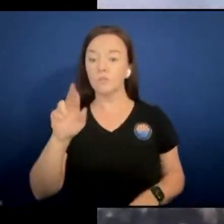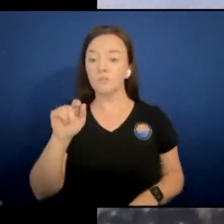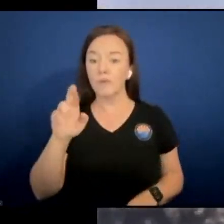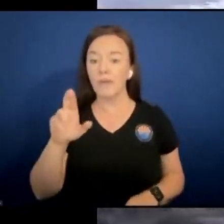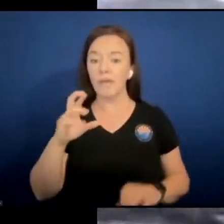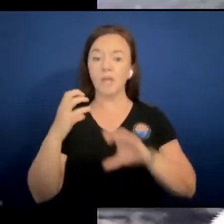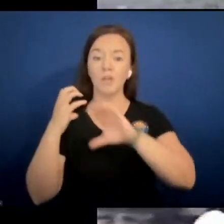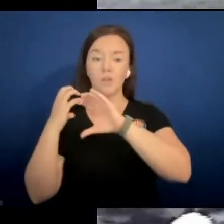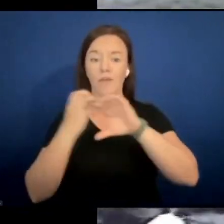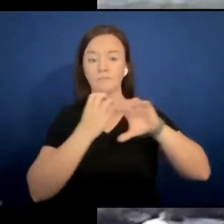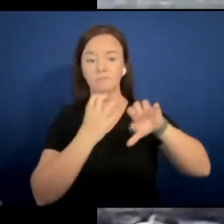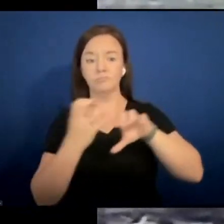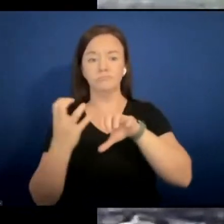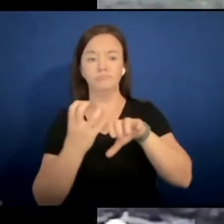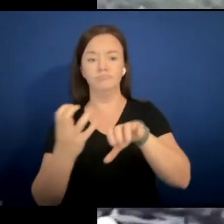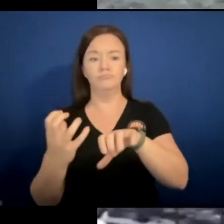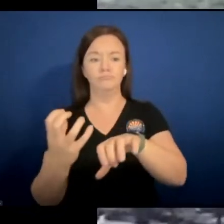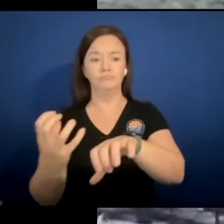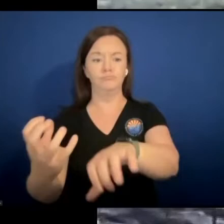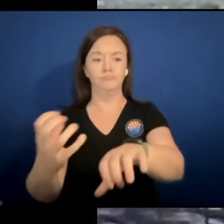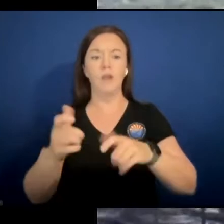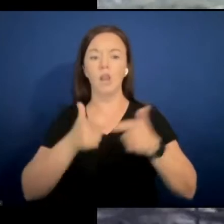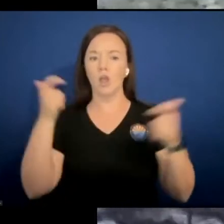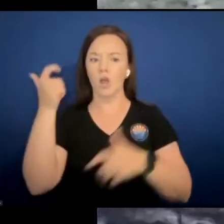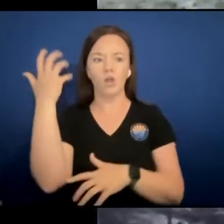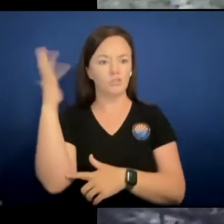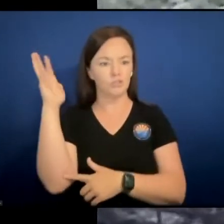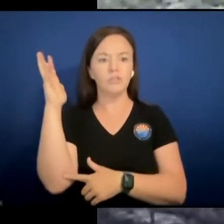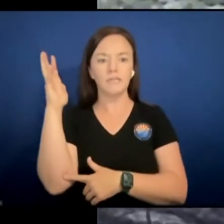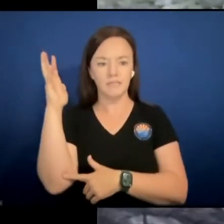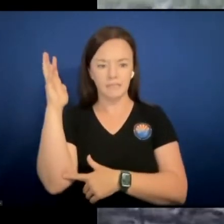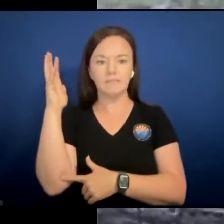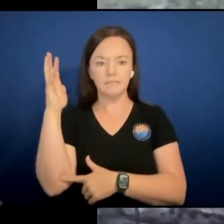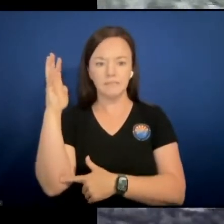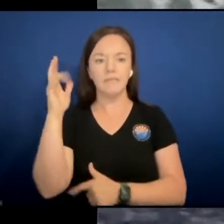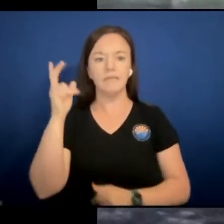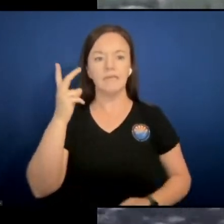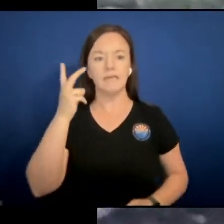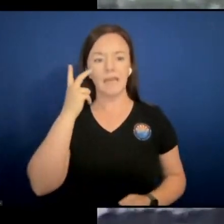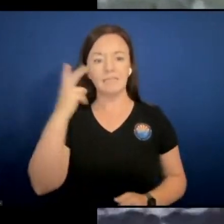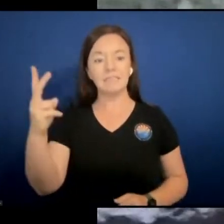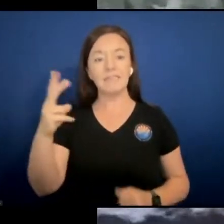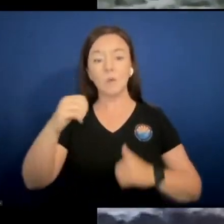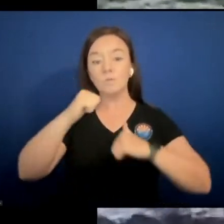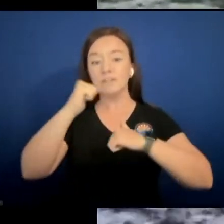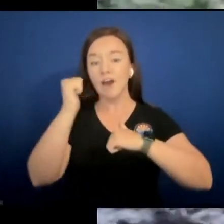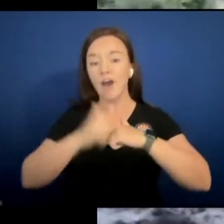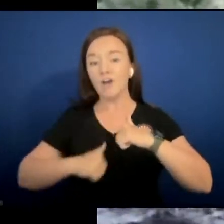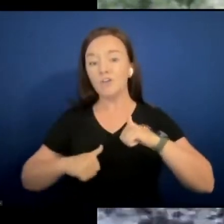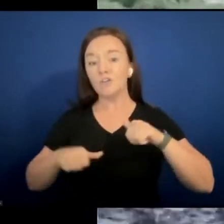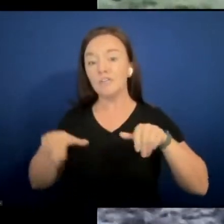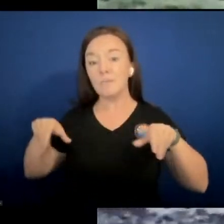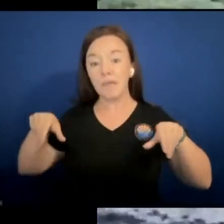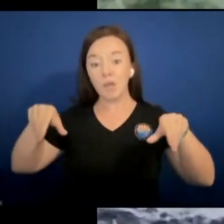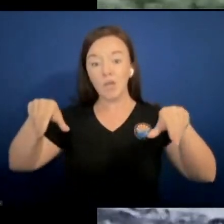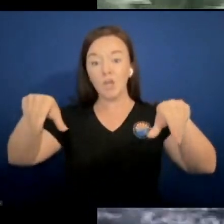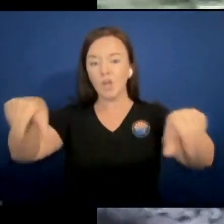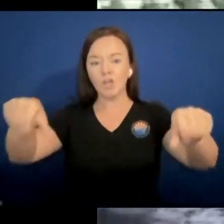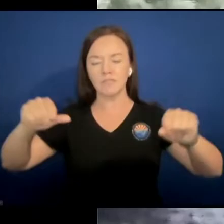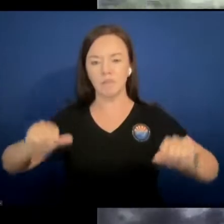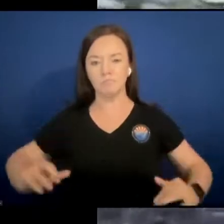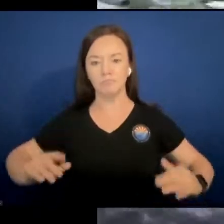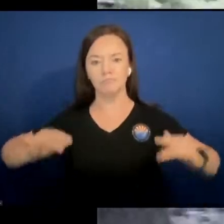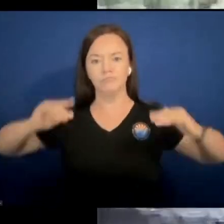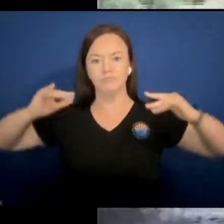debris. Large trees, you can see the Jersey barriers, how they become inundated. And then as